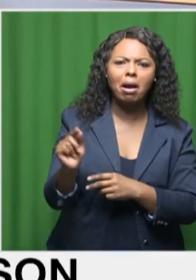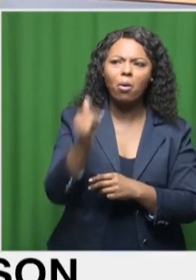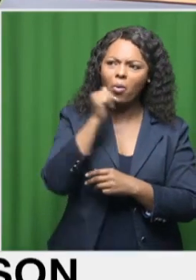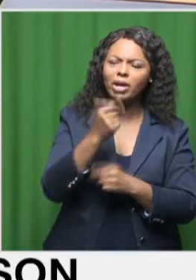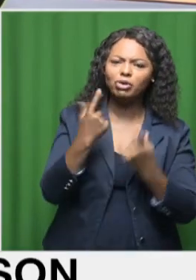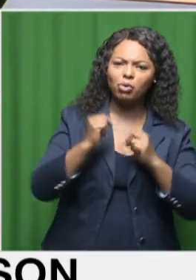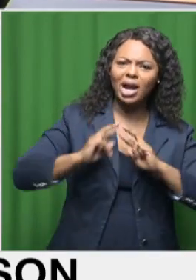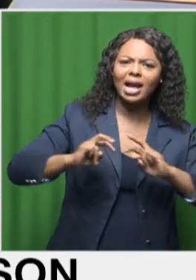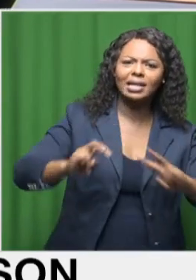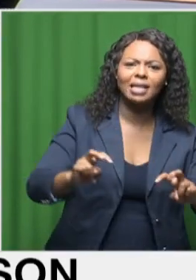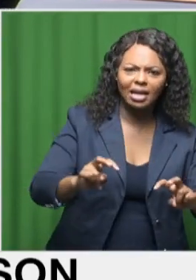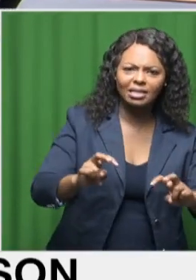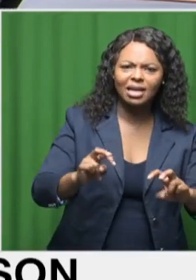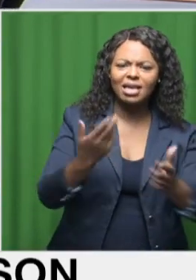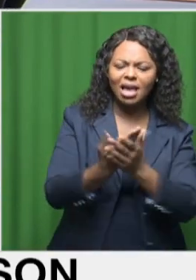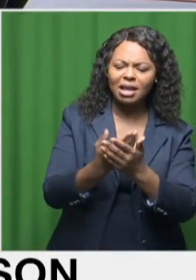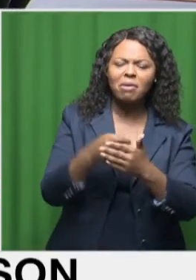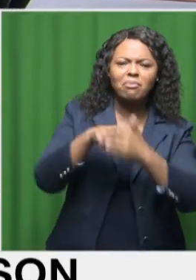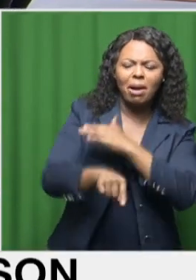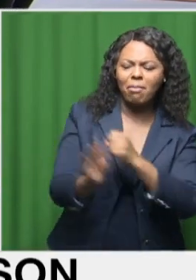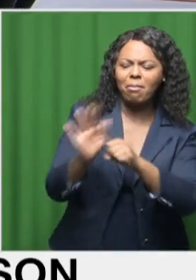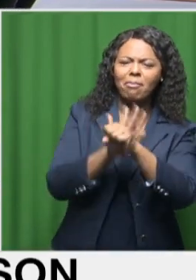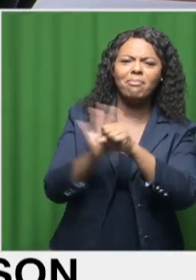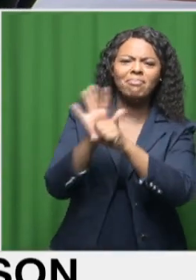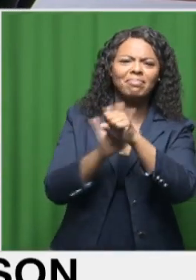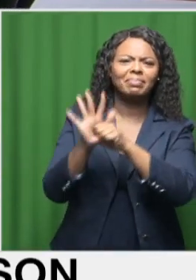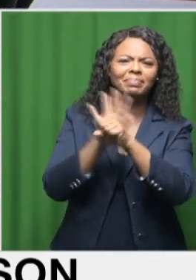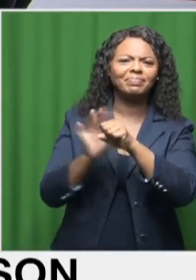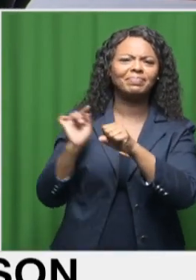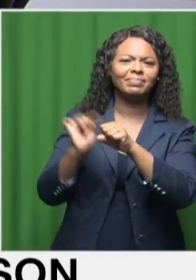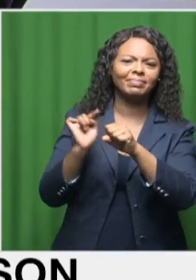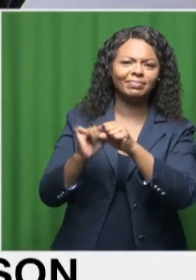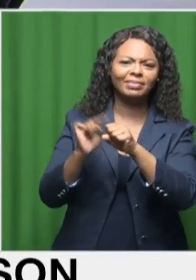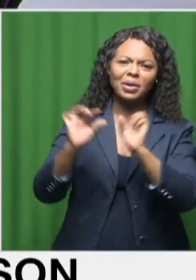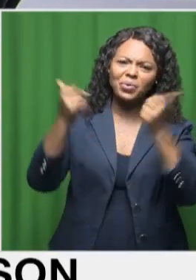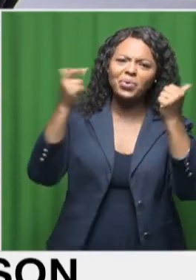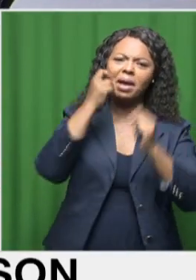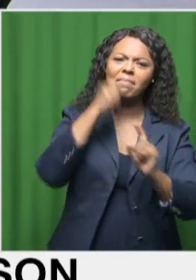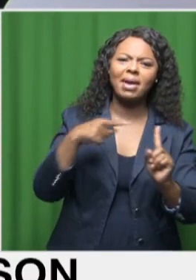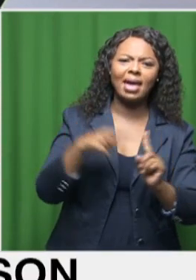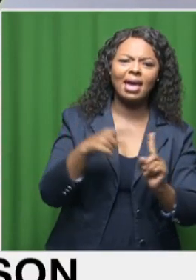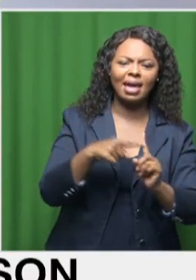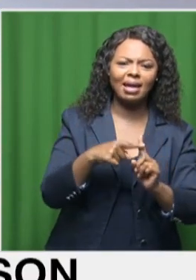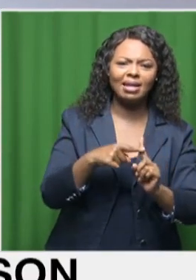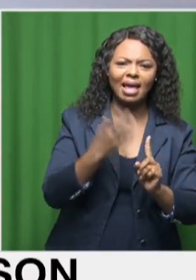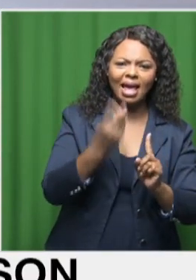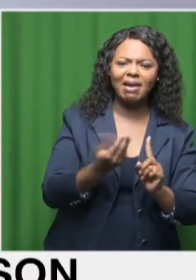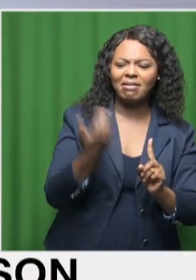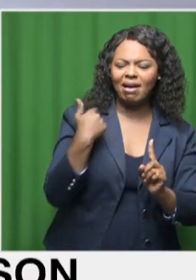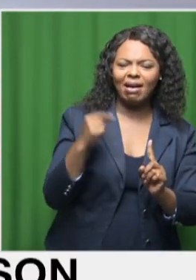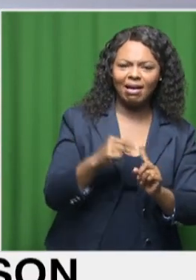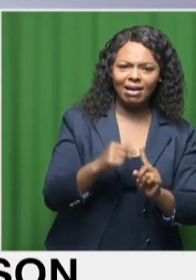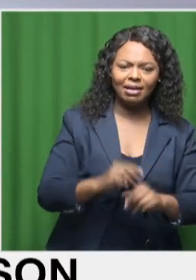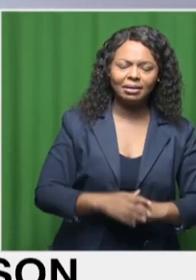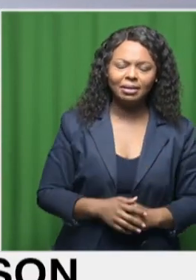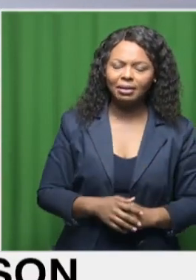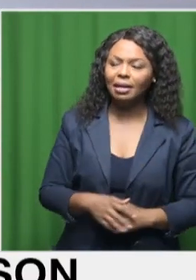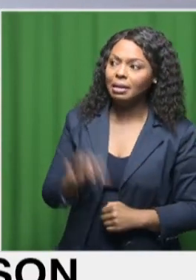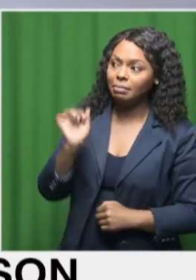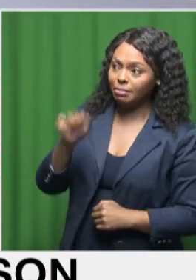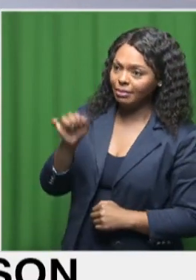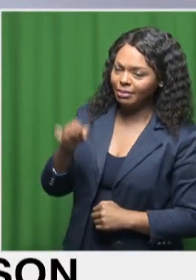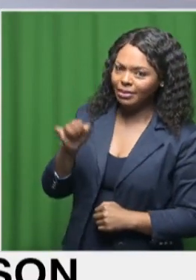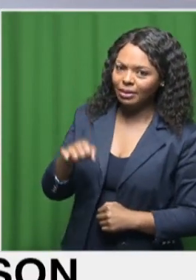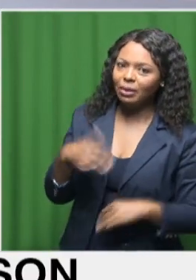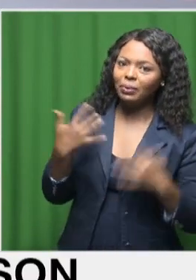at the footprints that a great man like Gibson Kente left behind. And I see that it is really